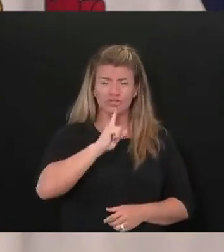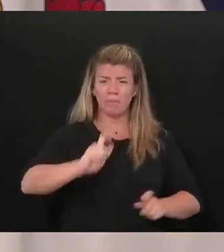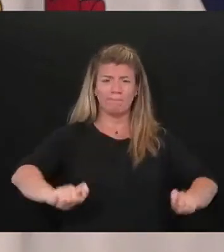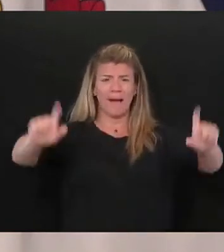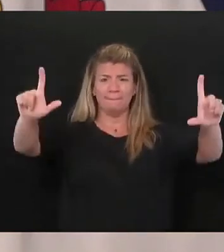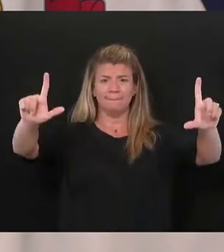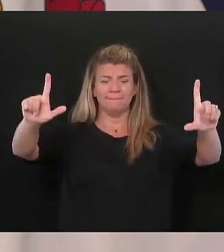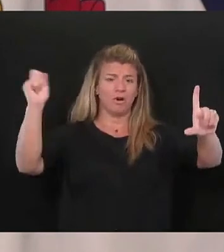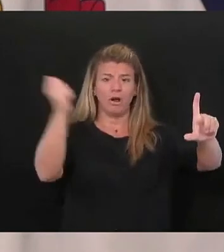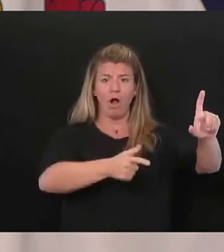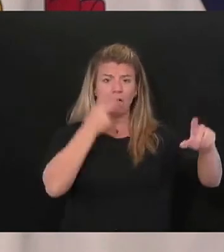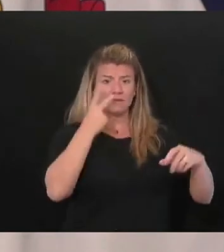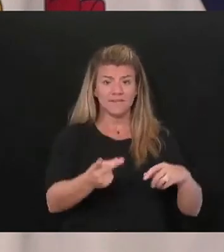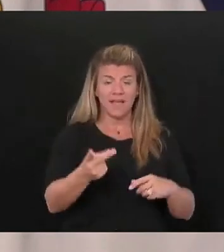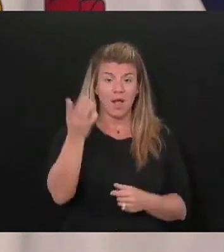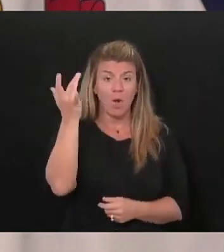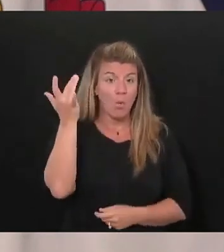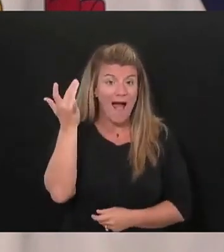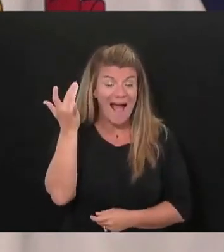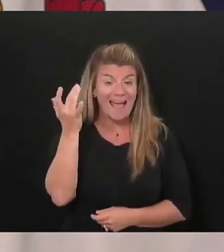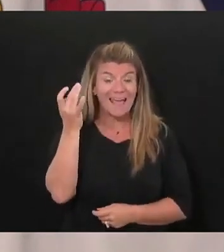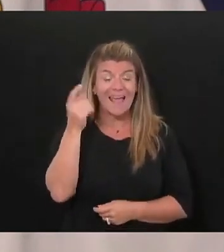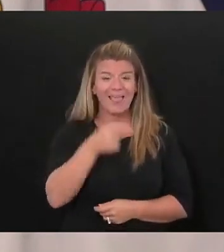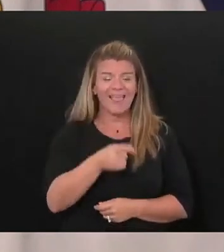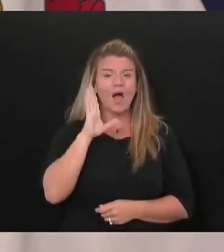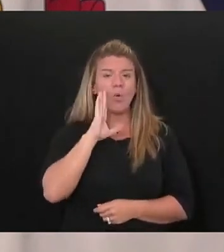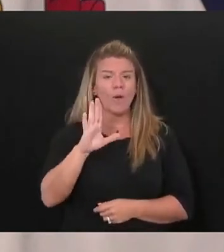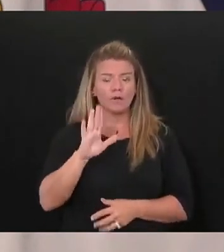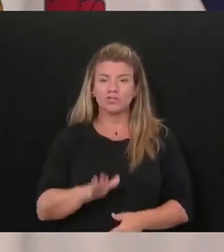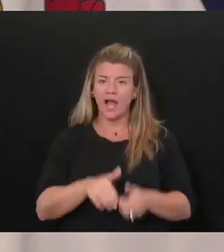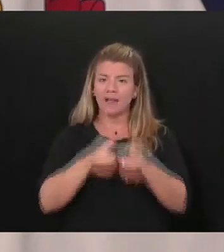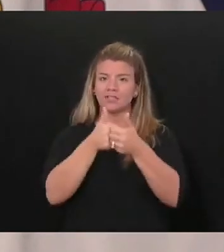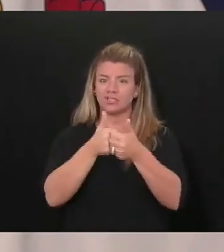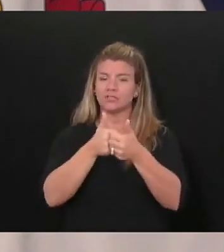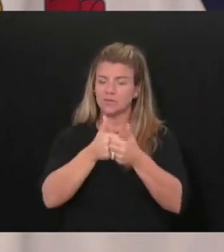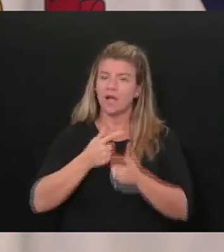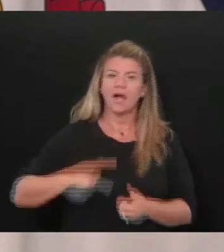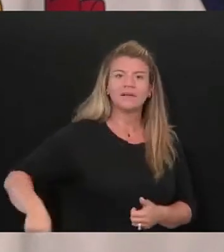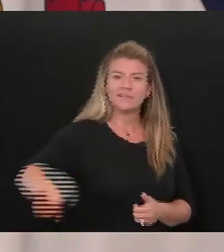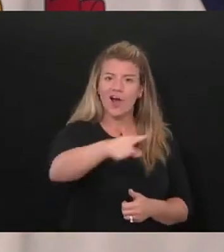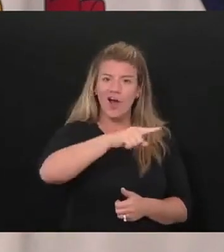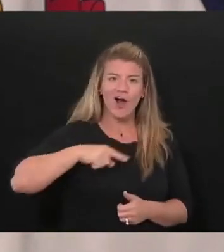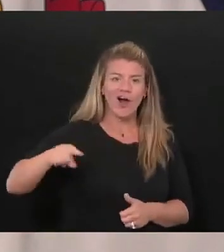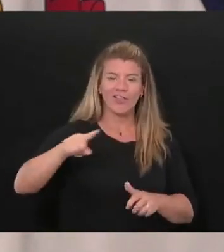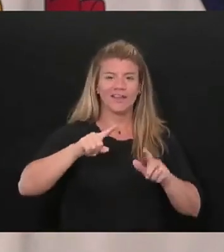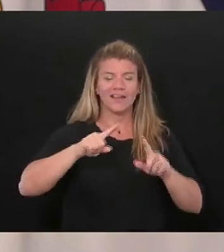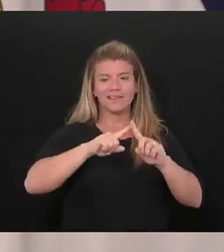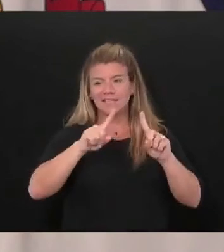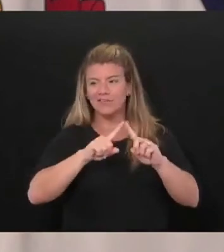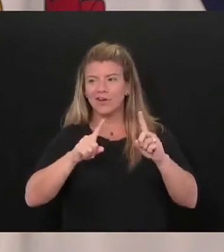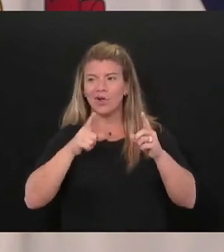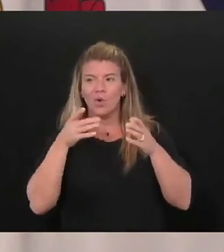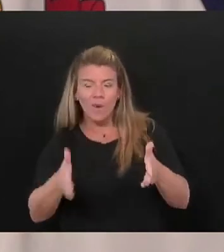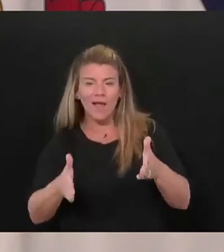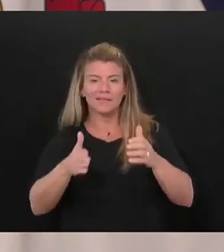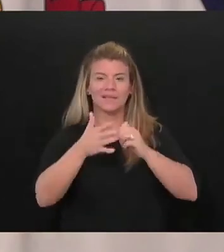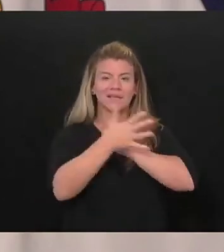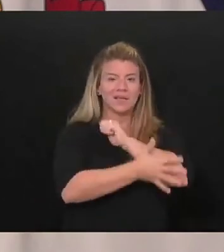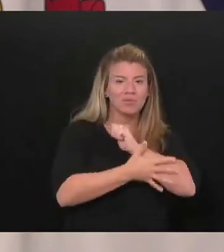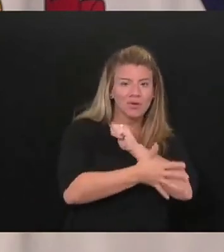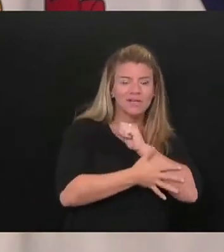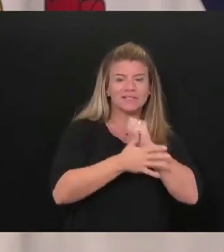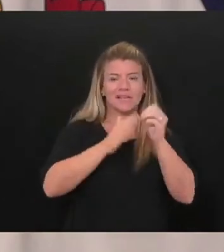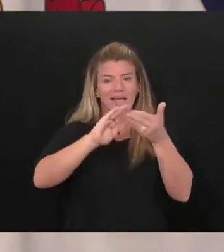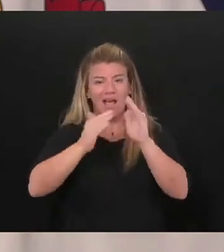reason I do is because it will challenge all of us in each and every one of our communities and counties